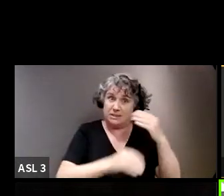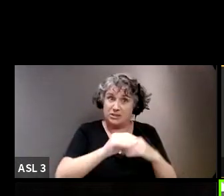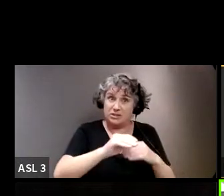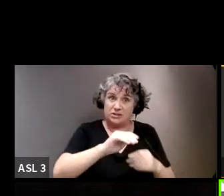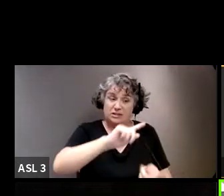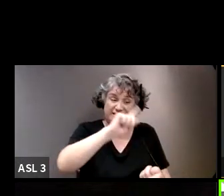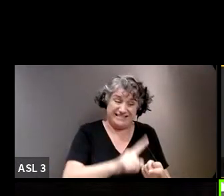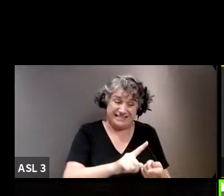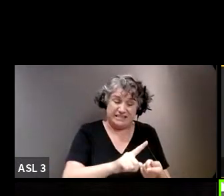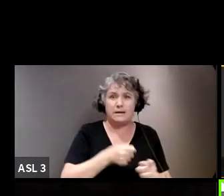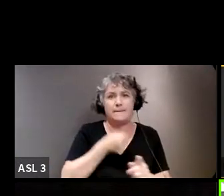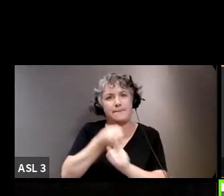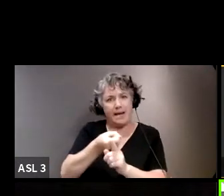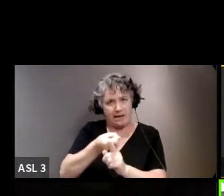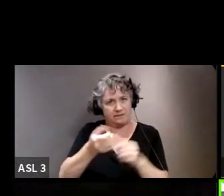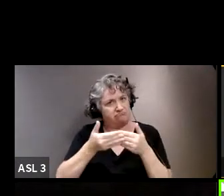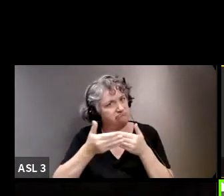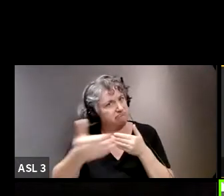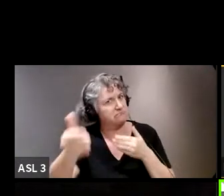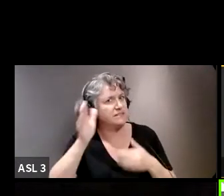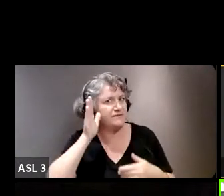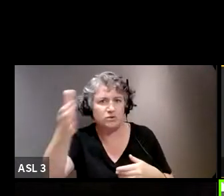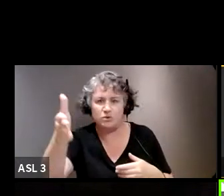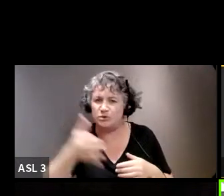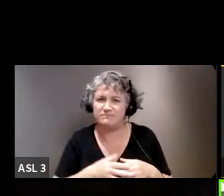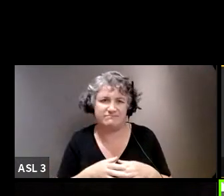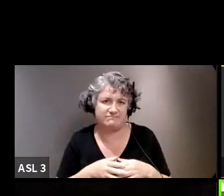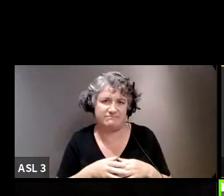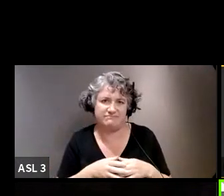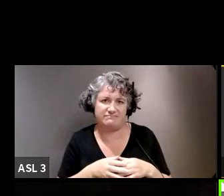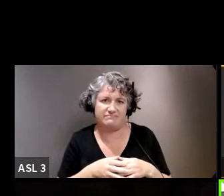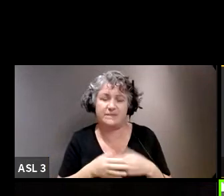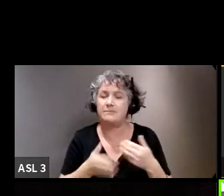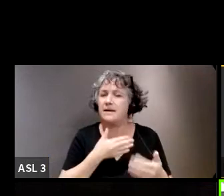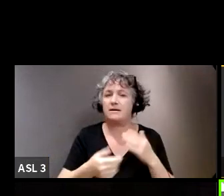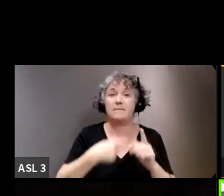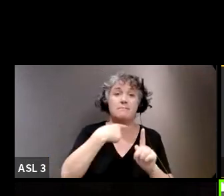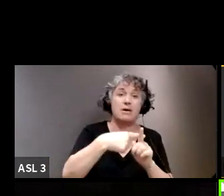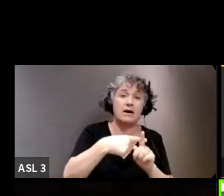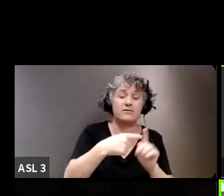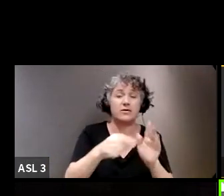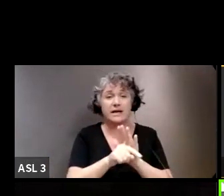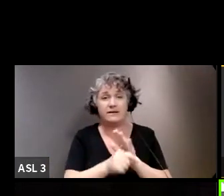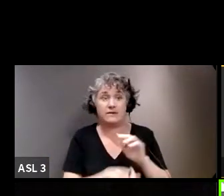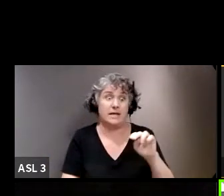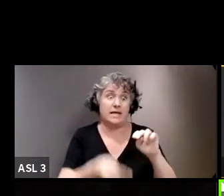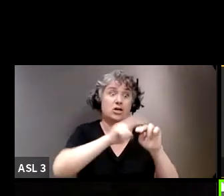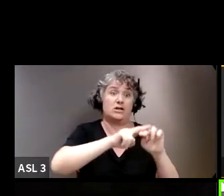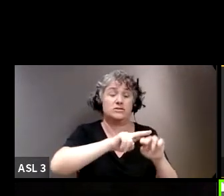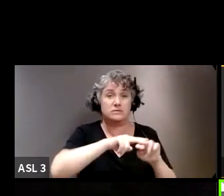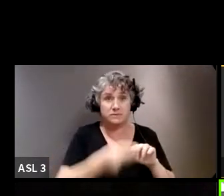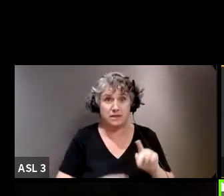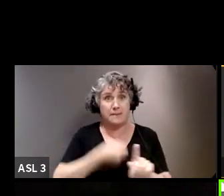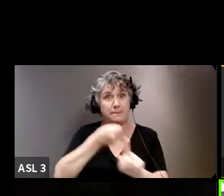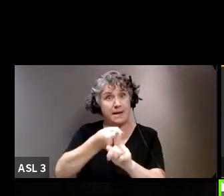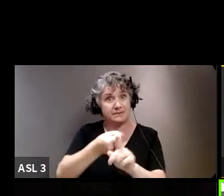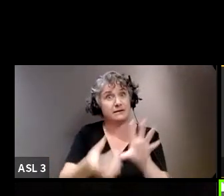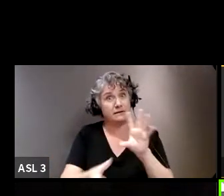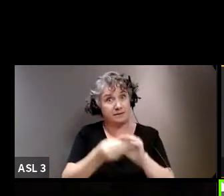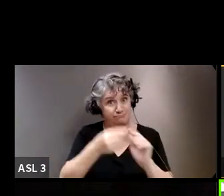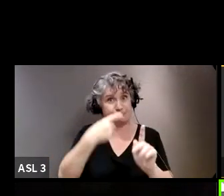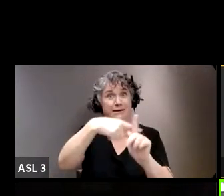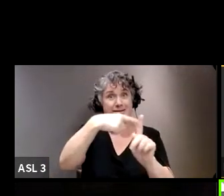the decisions that this board will make around this budget positive or negative will have a compounding effect if you increase the budget it will have a compounding